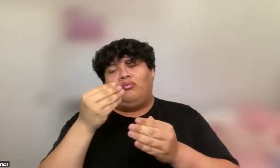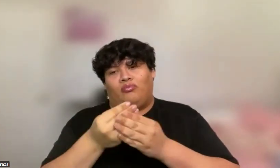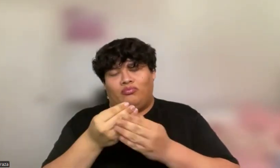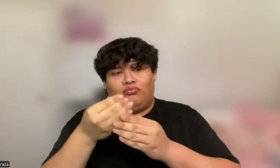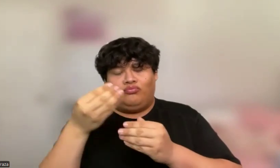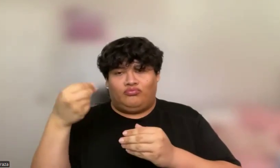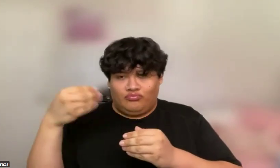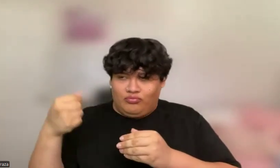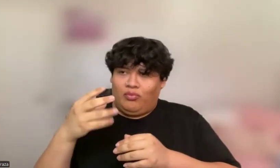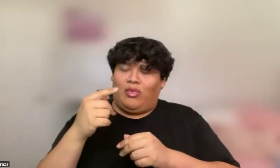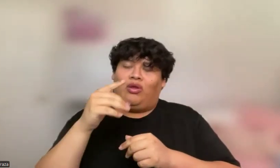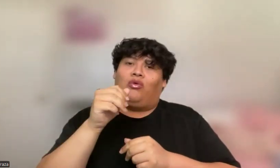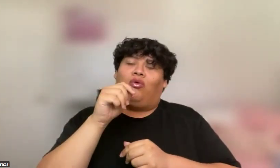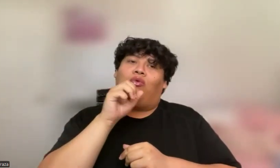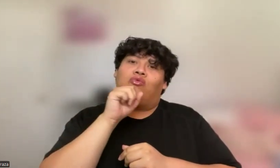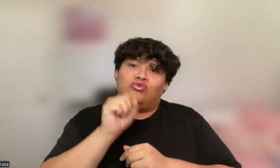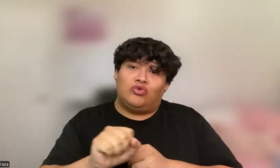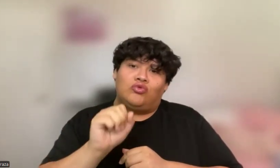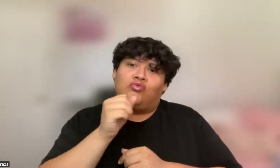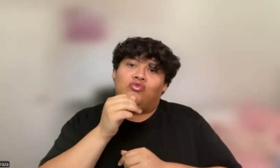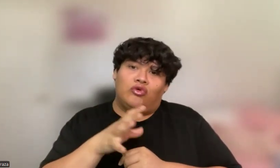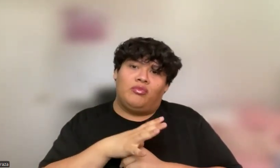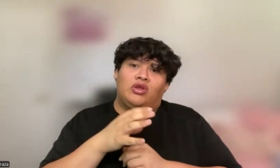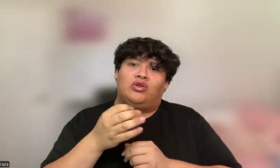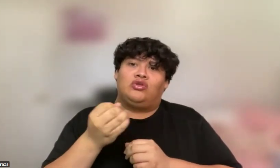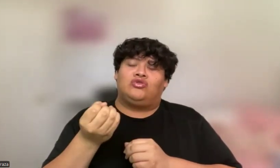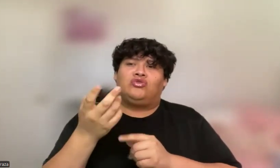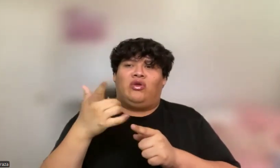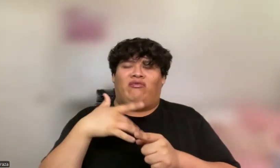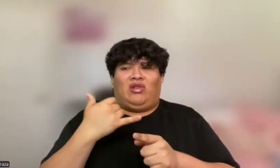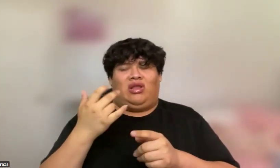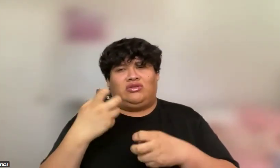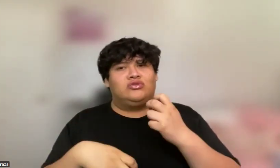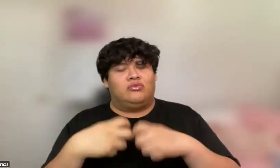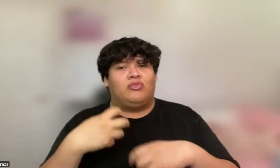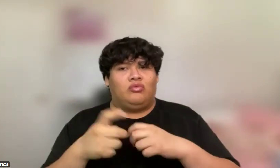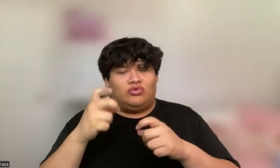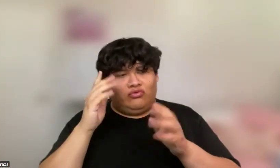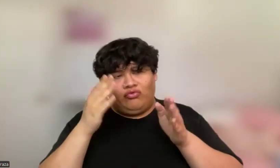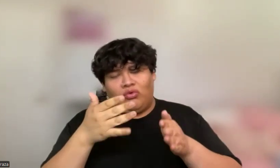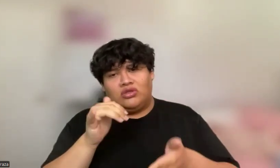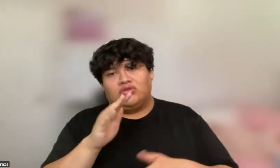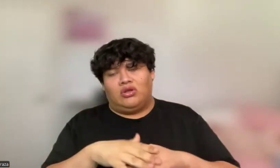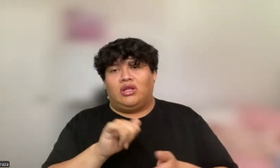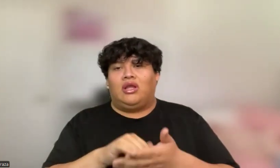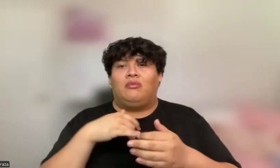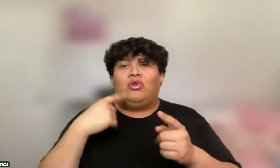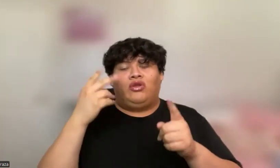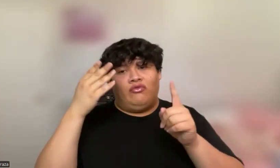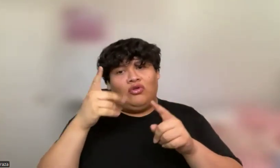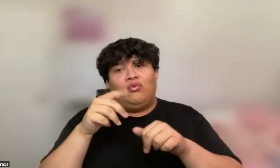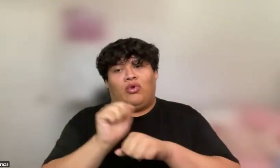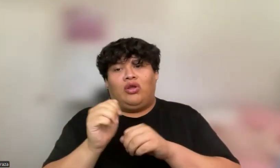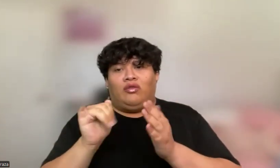older women. So to me, it's an equity issue. So anyway, I look forward to working with everyone on that